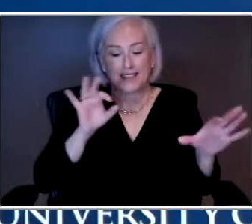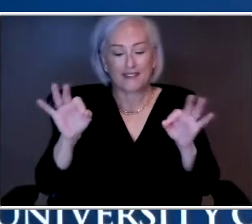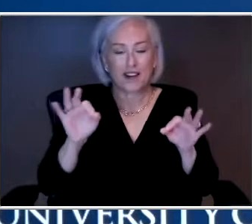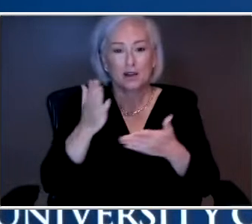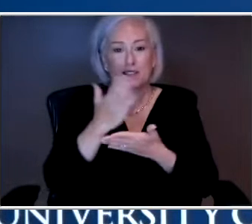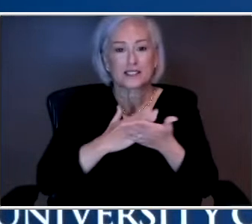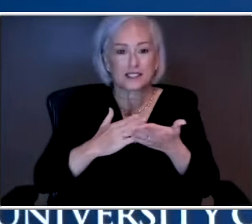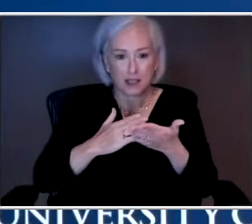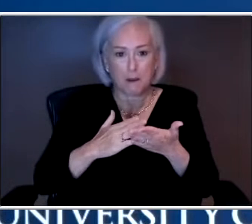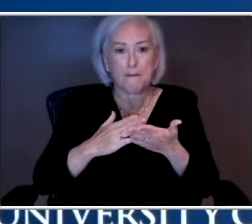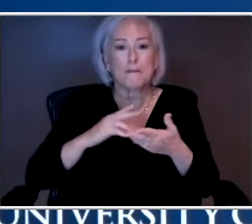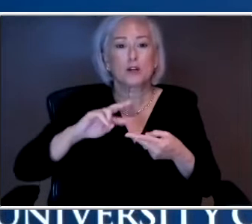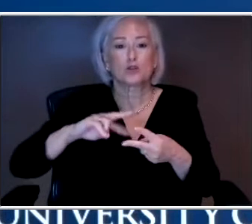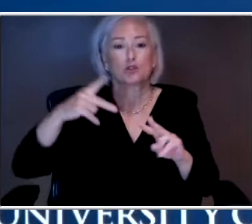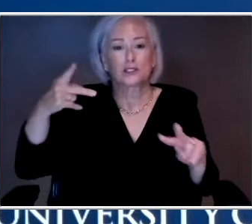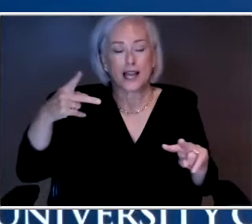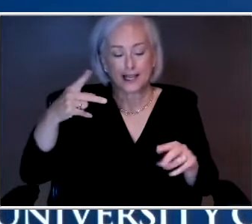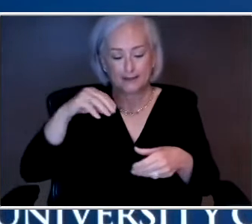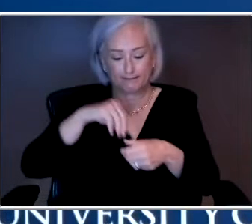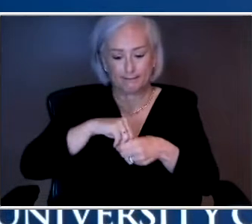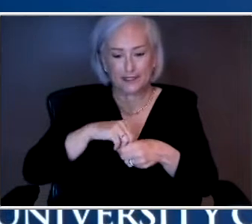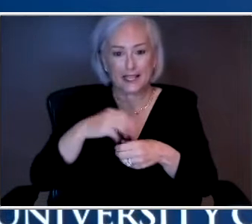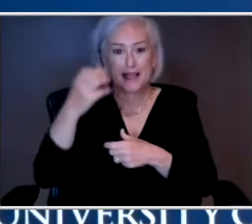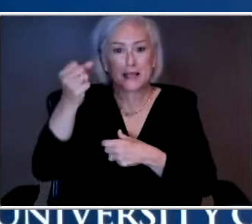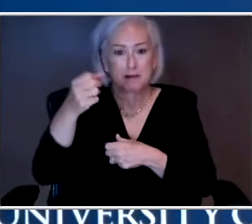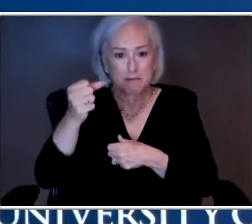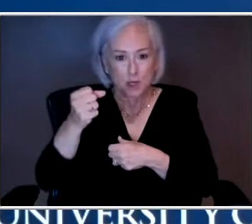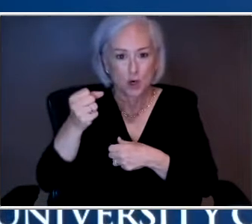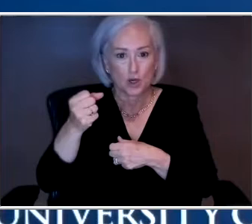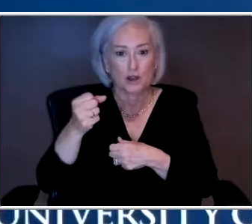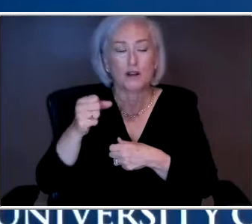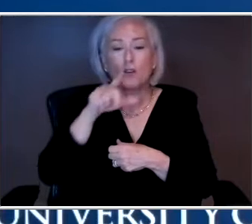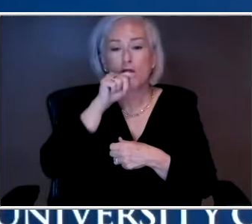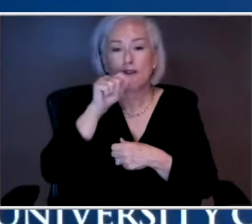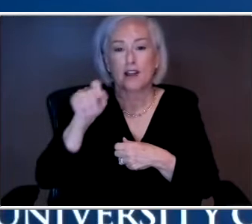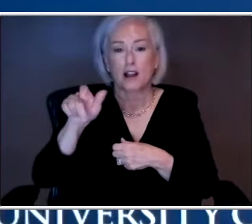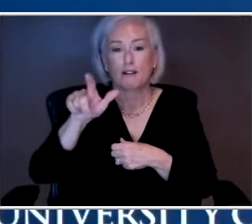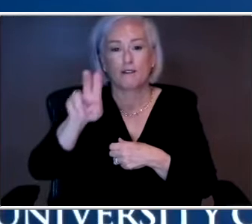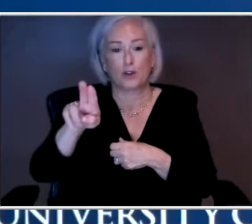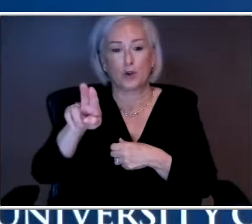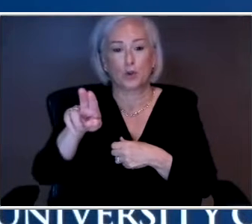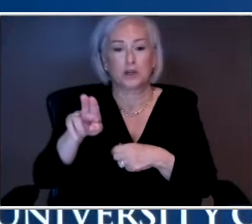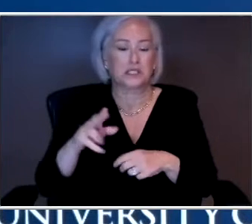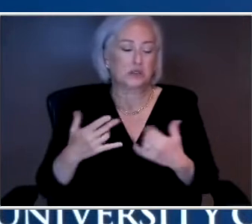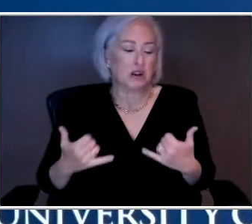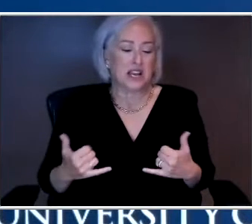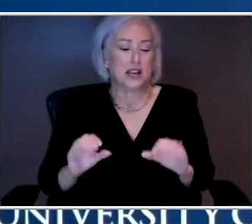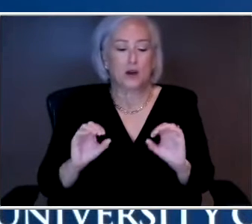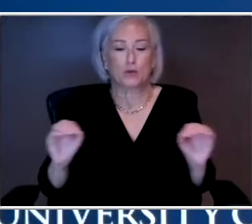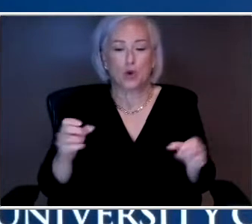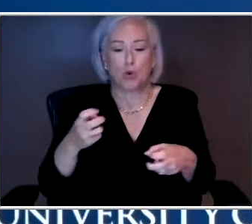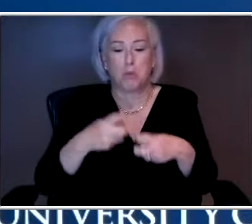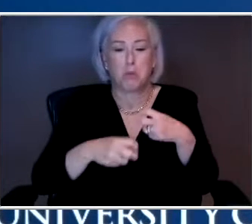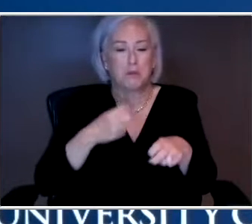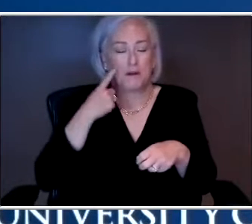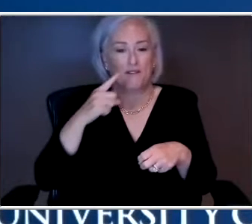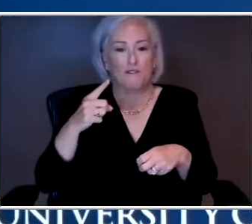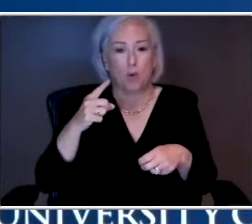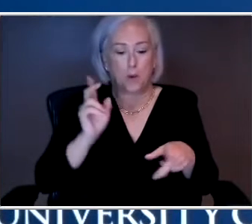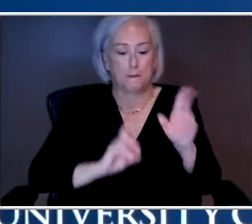influenza in the milk. But again, right now doesn't really seem to pose any threat to humans. More of a concern is